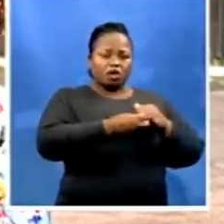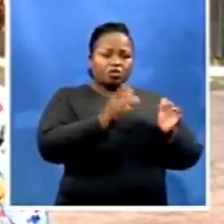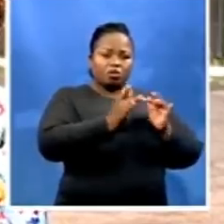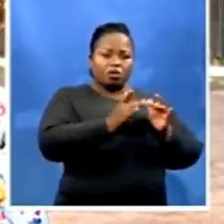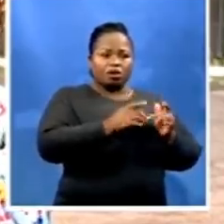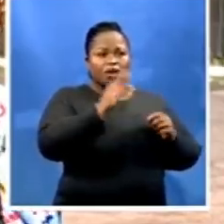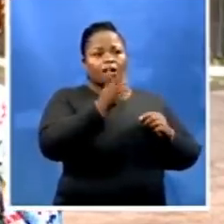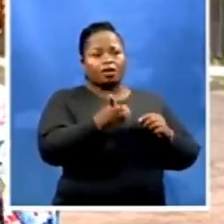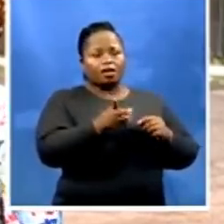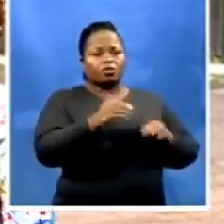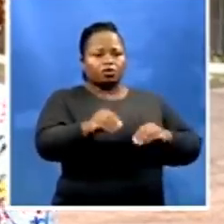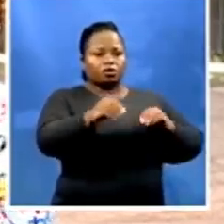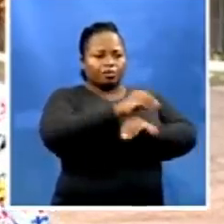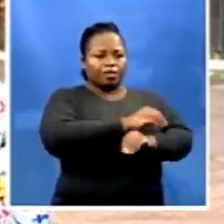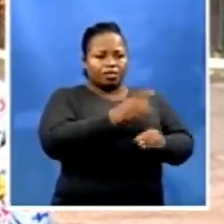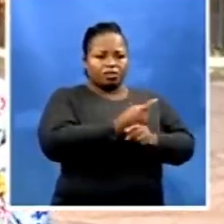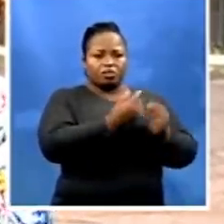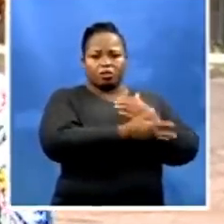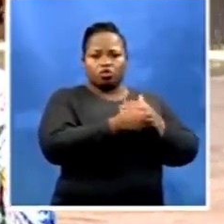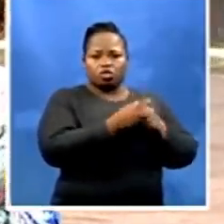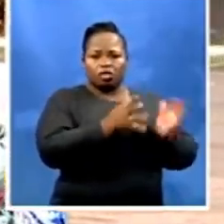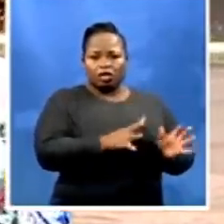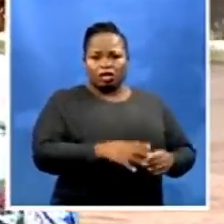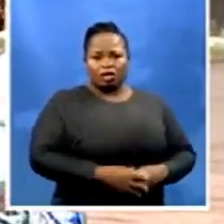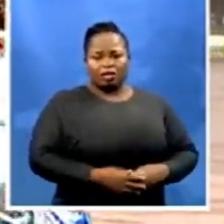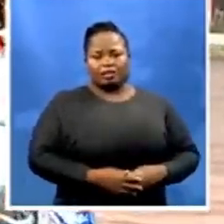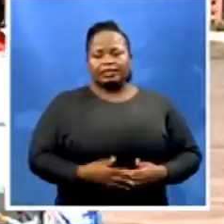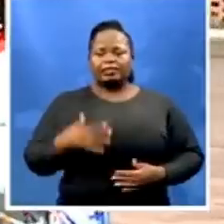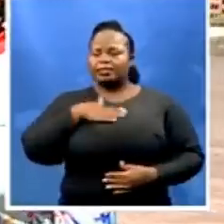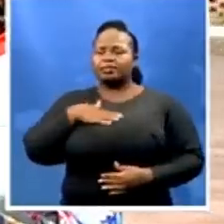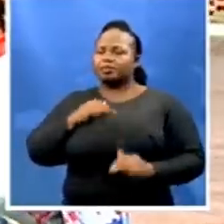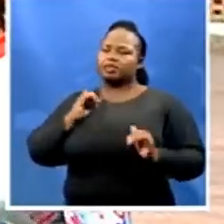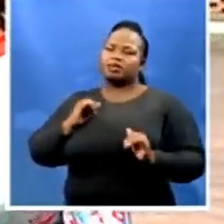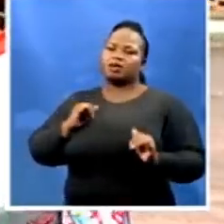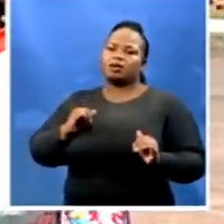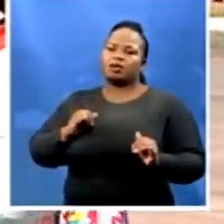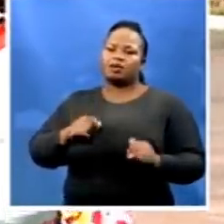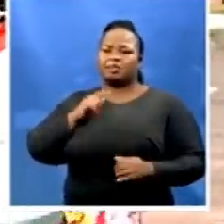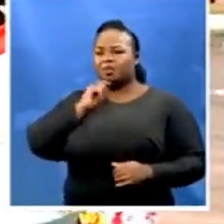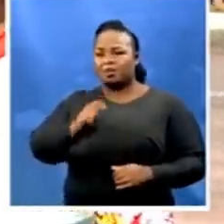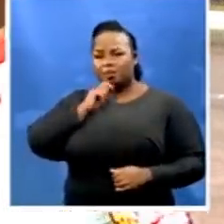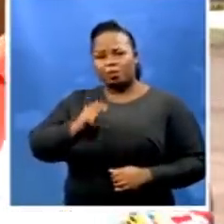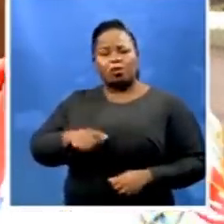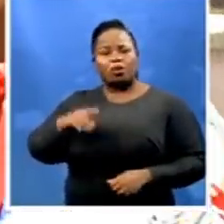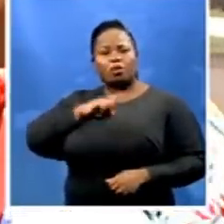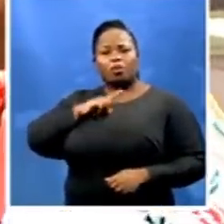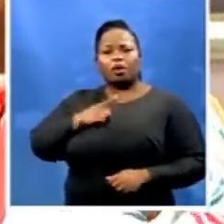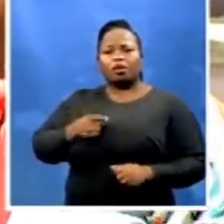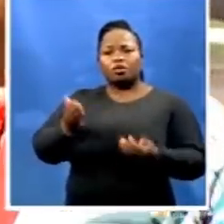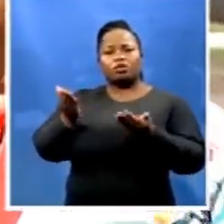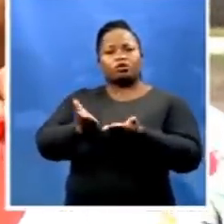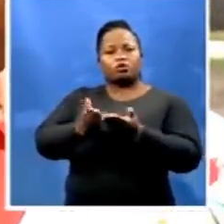away? Siphatheka kabi kakhulu ngoba isikole sethu besanda ukuthola sponsor from Cotton On. uCotton